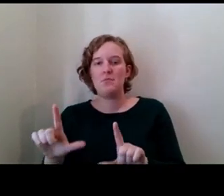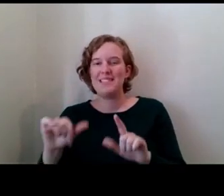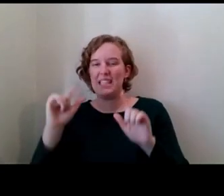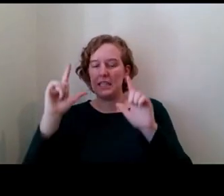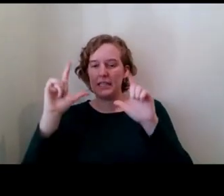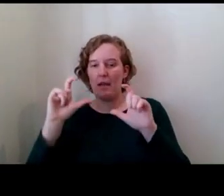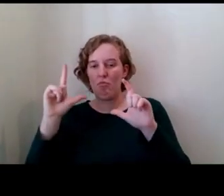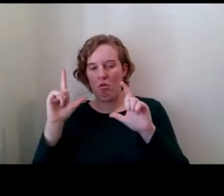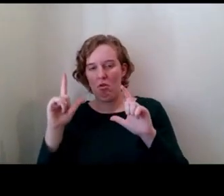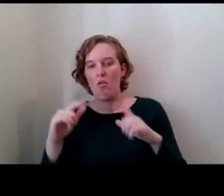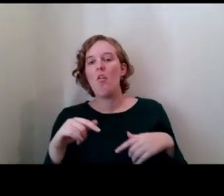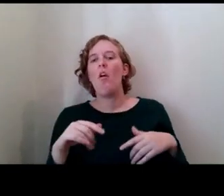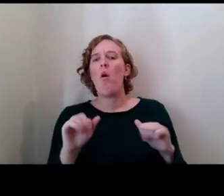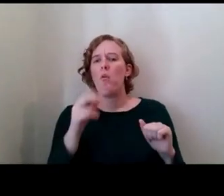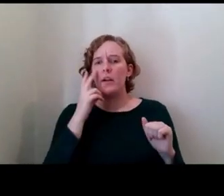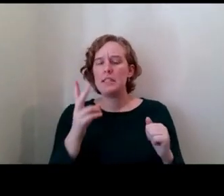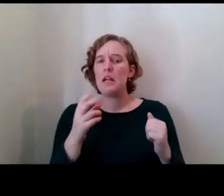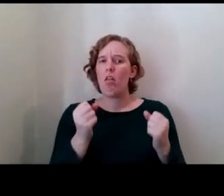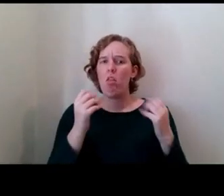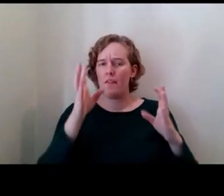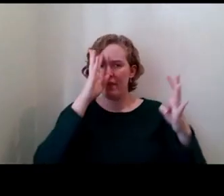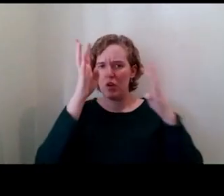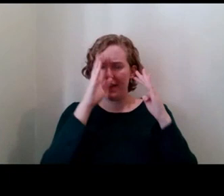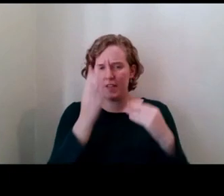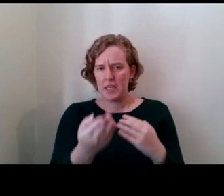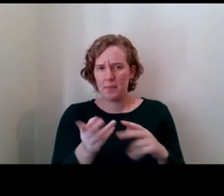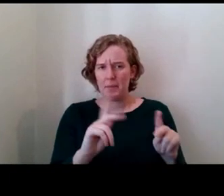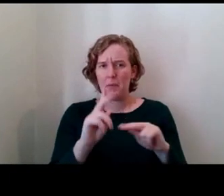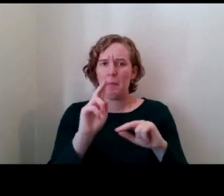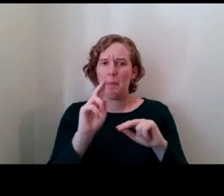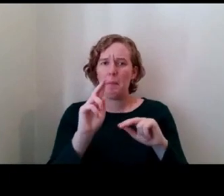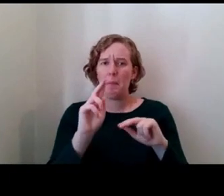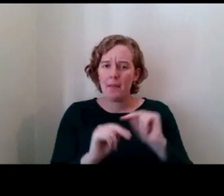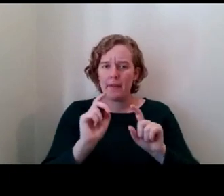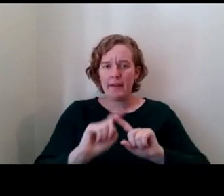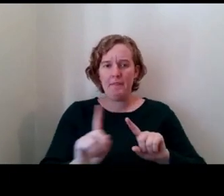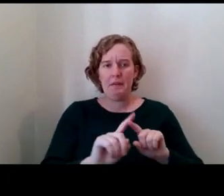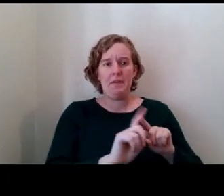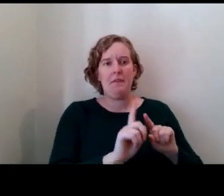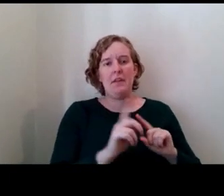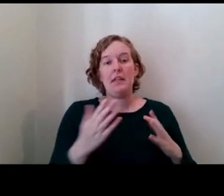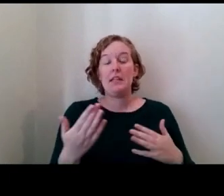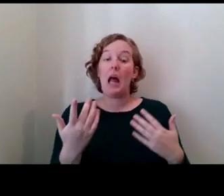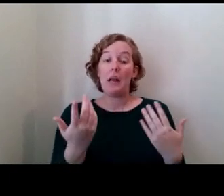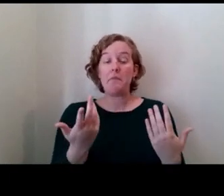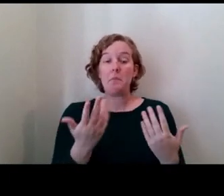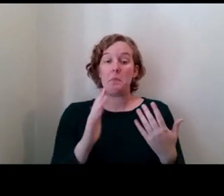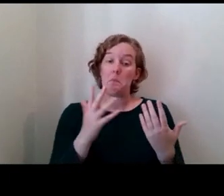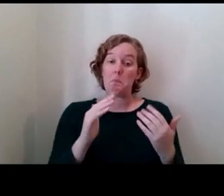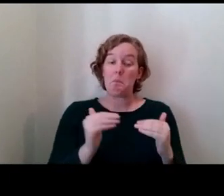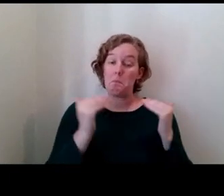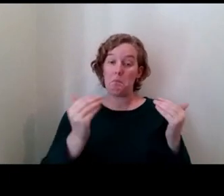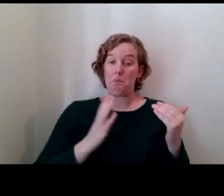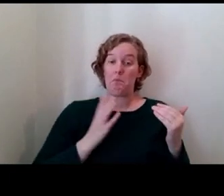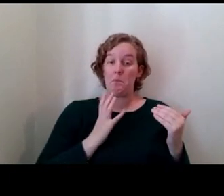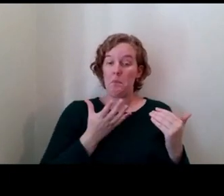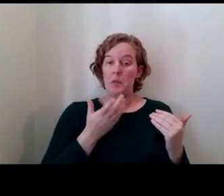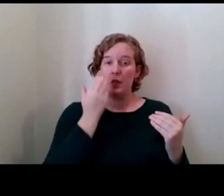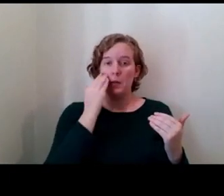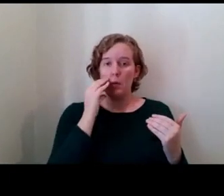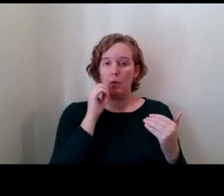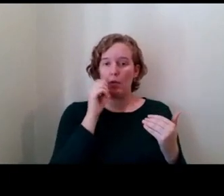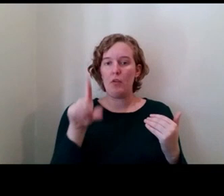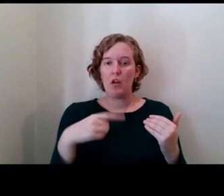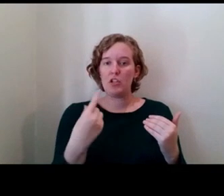see that there's quite a lot of creativity here. People are building very different things. There's quite a level of sophistication in these devices, right? They're not just blinking